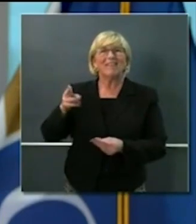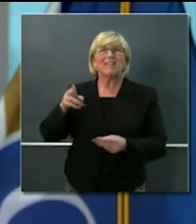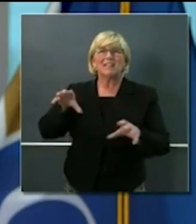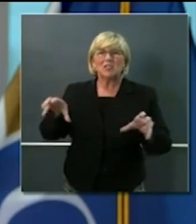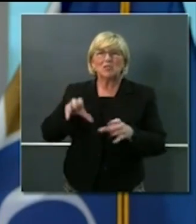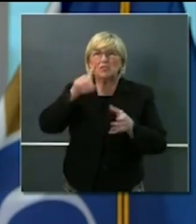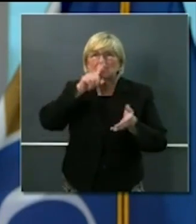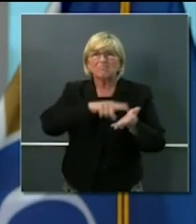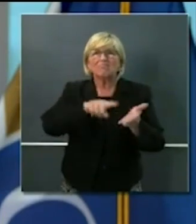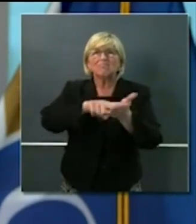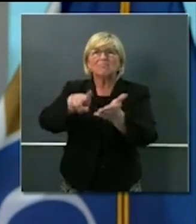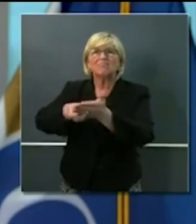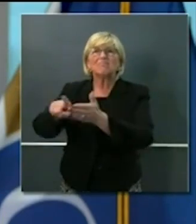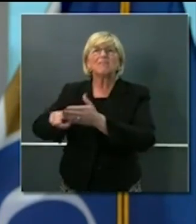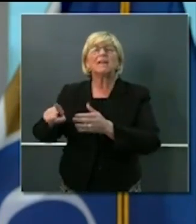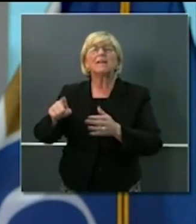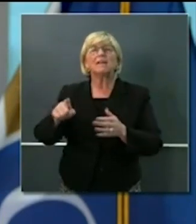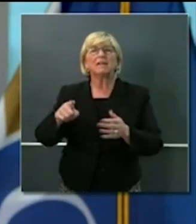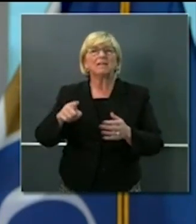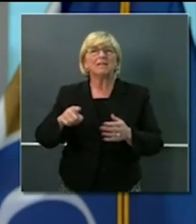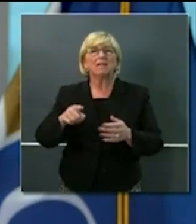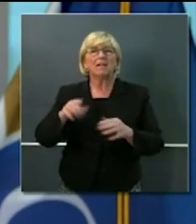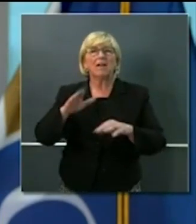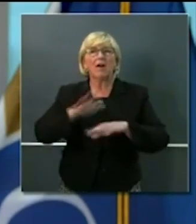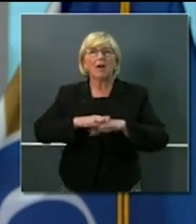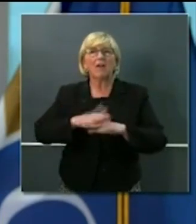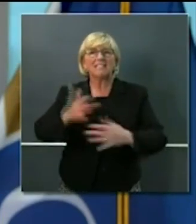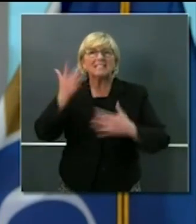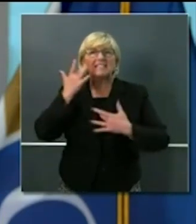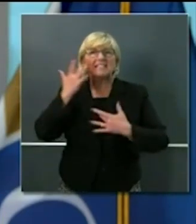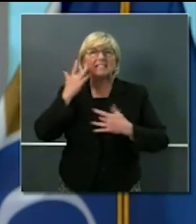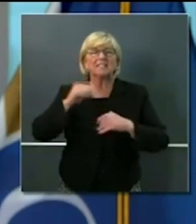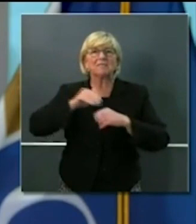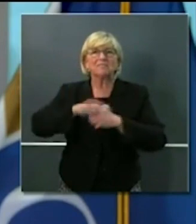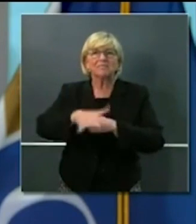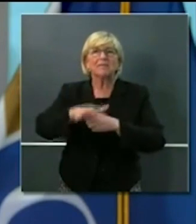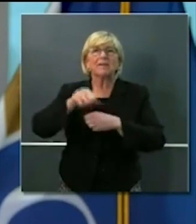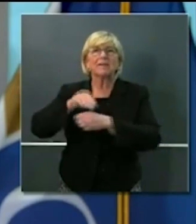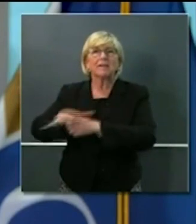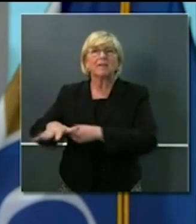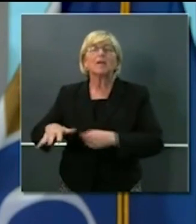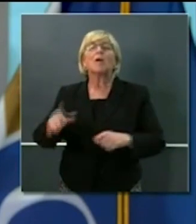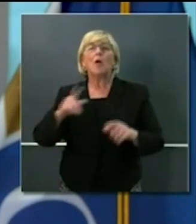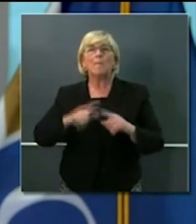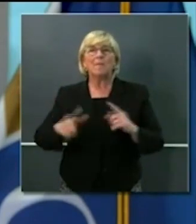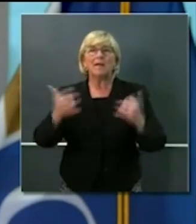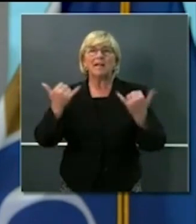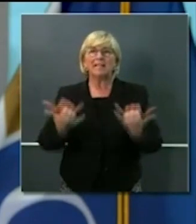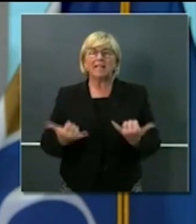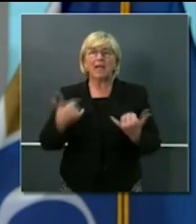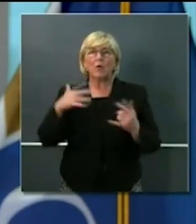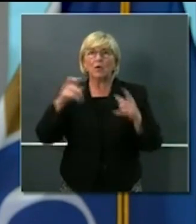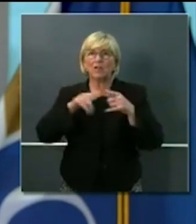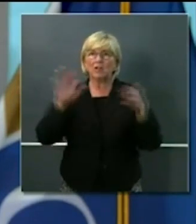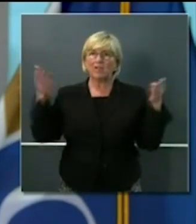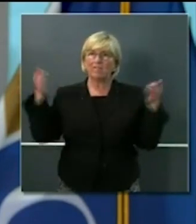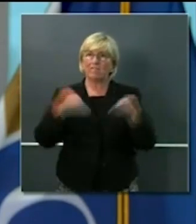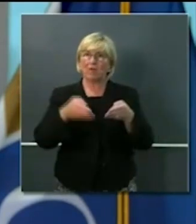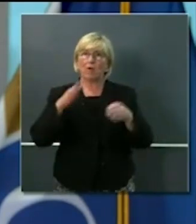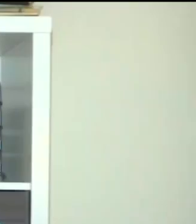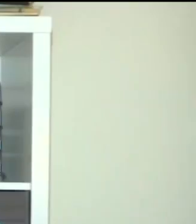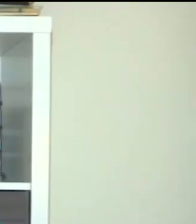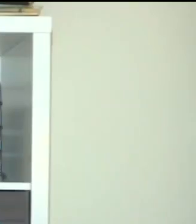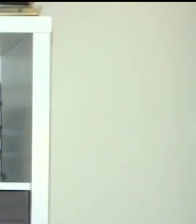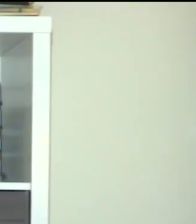health departments that do this every single day. The question that's asked of us now is to do it at a scale that we have